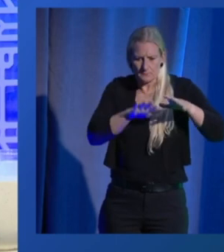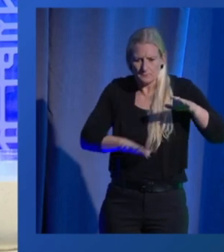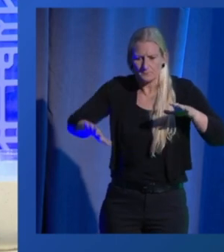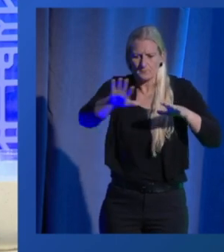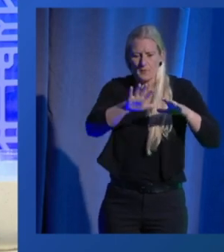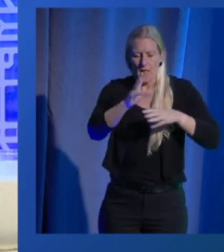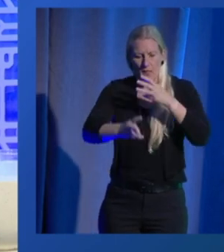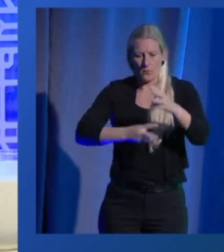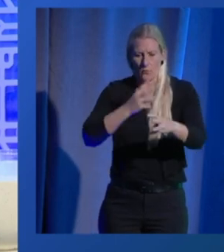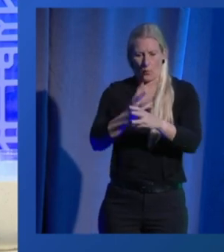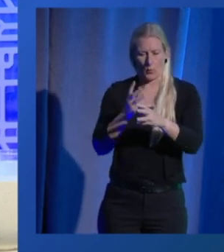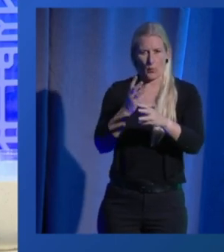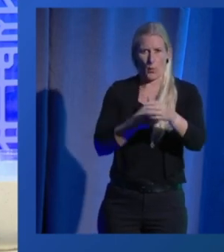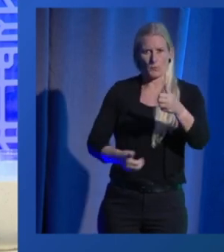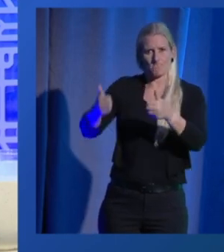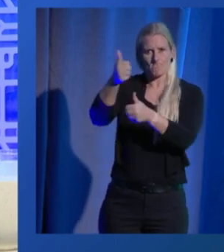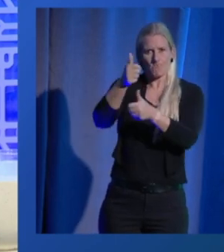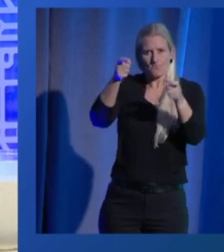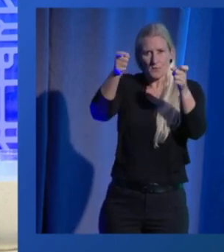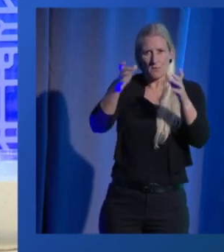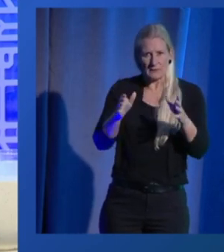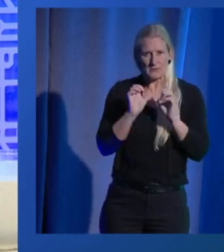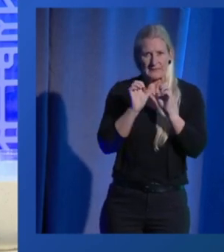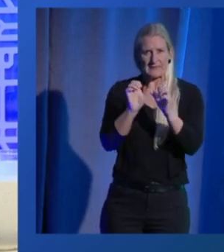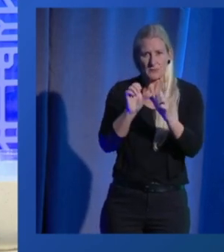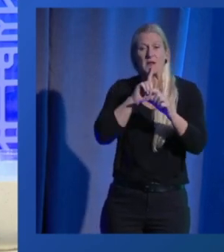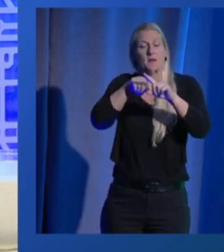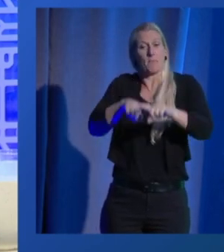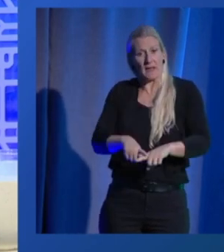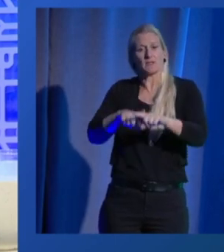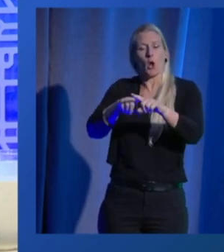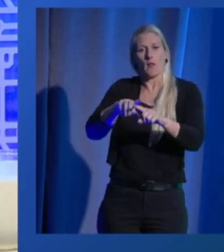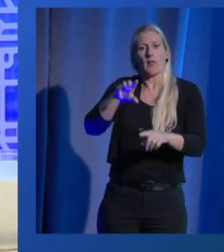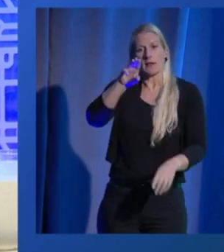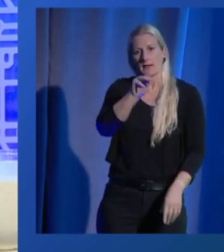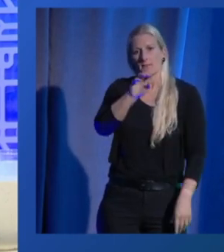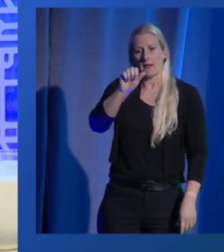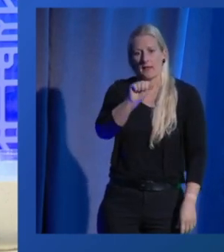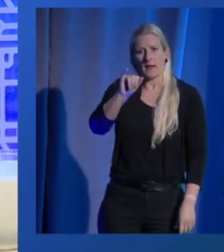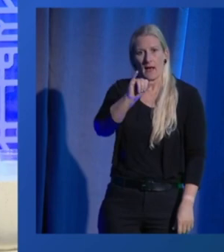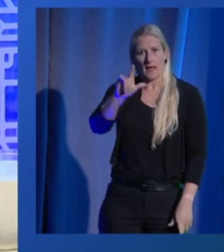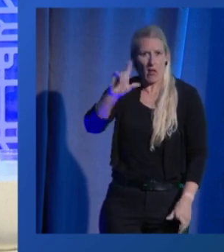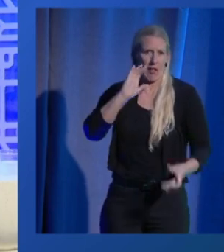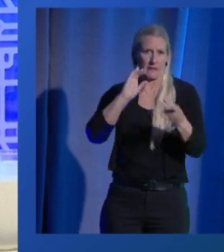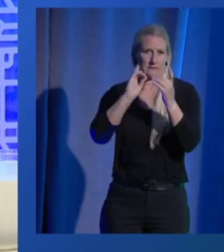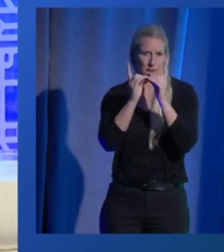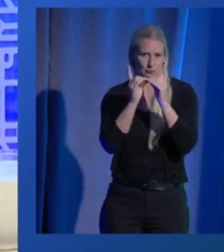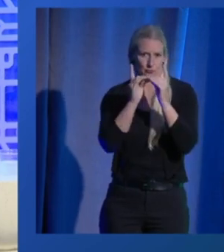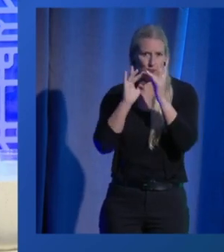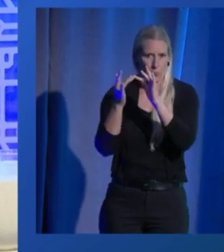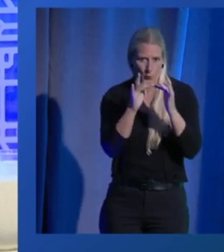throughout the Continuum of complect and in in day-to-day operations okay this next